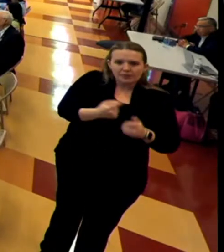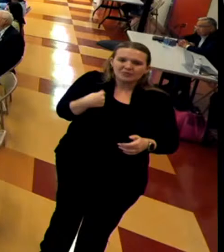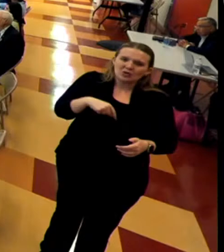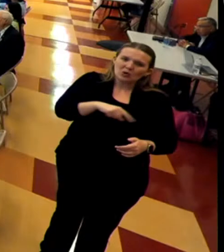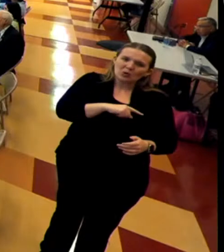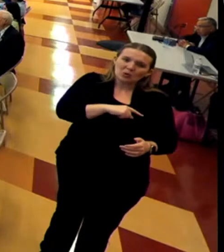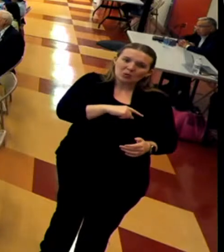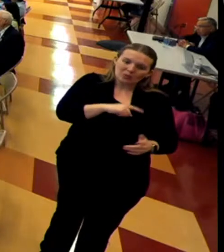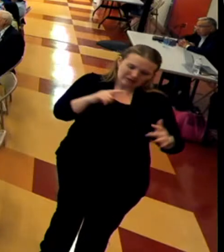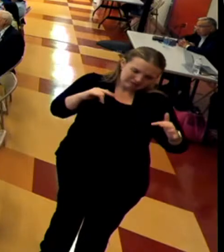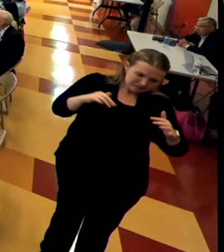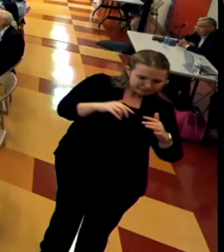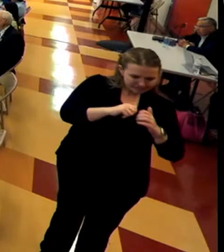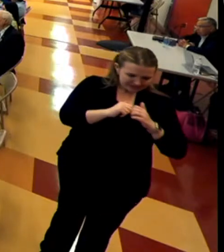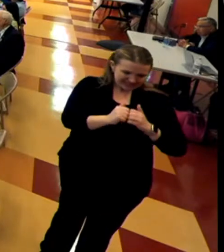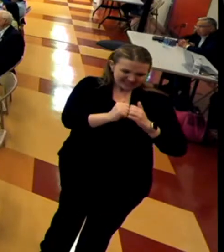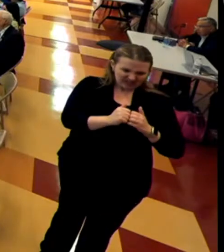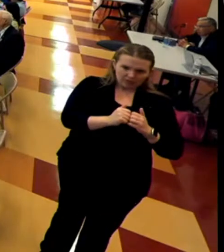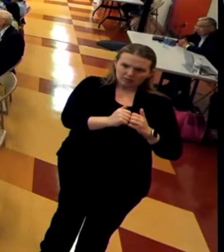came together when